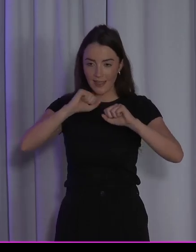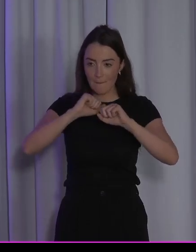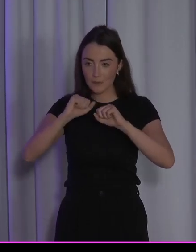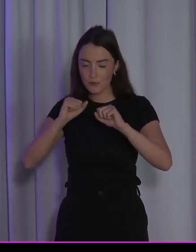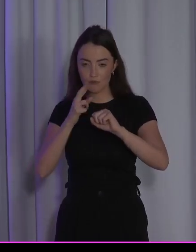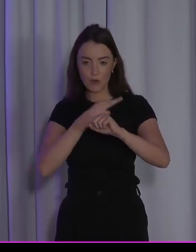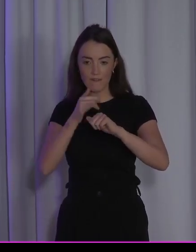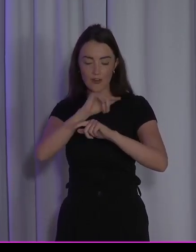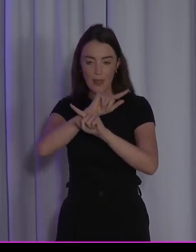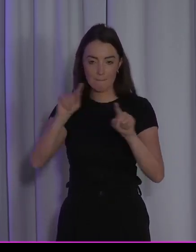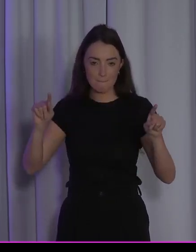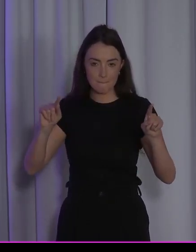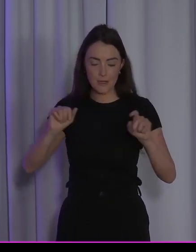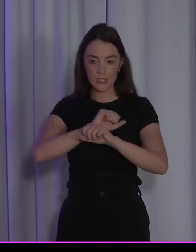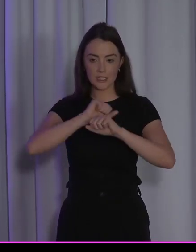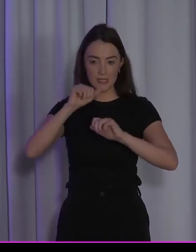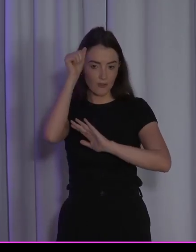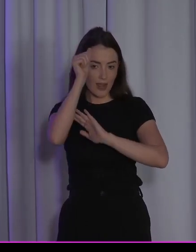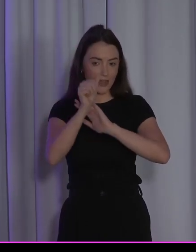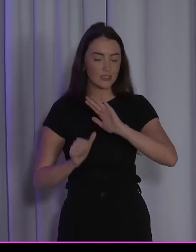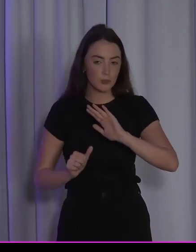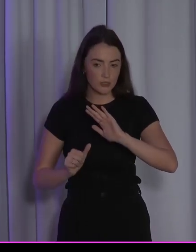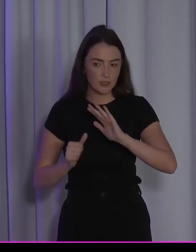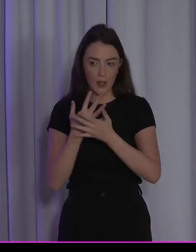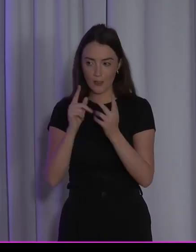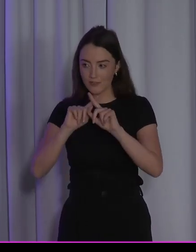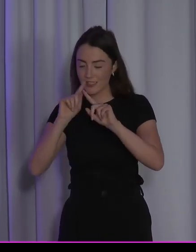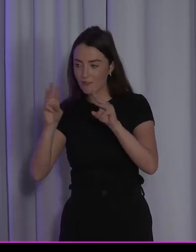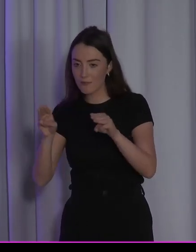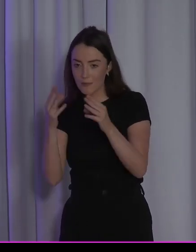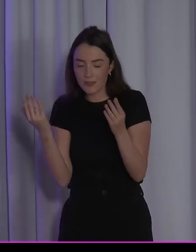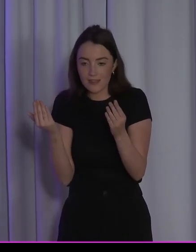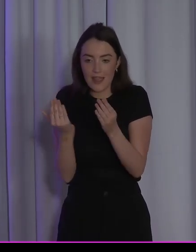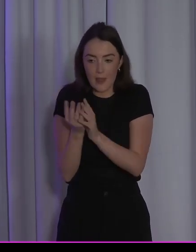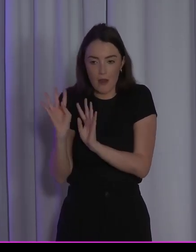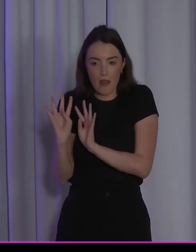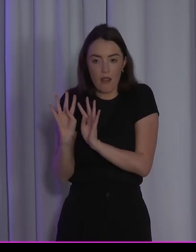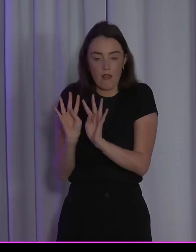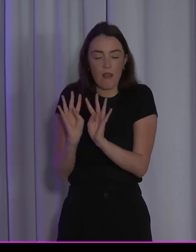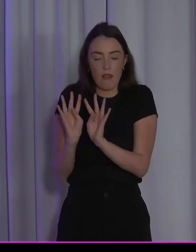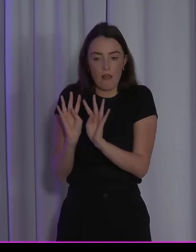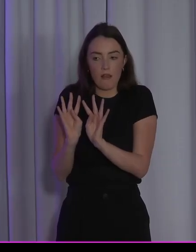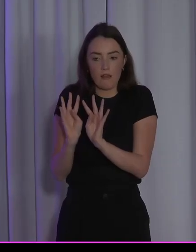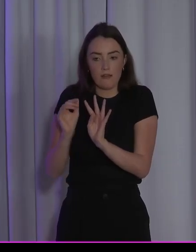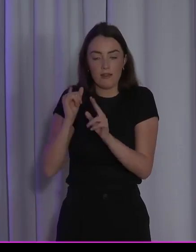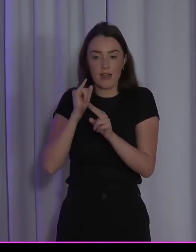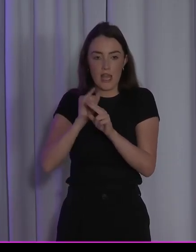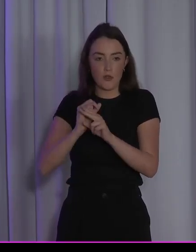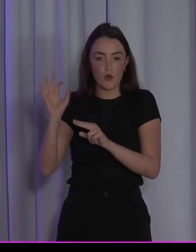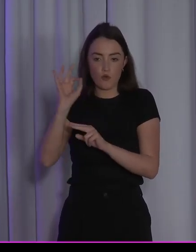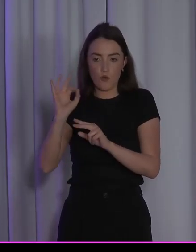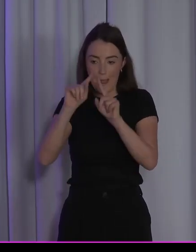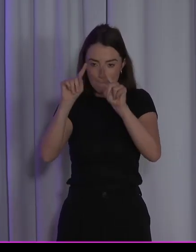them, space for expertise. A host of invisibles brought in with you, nestled neatly in your great